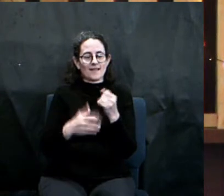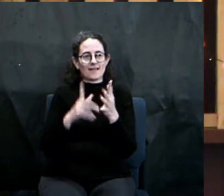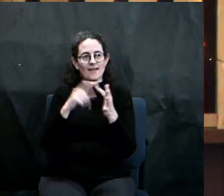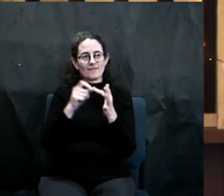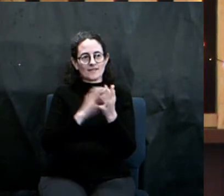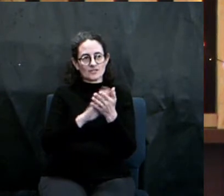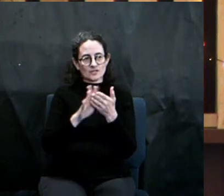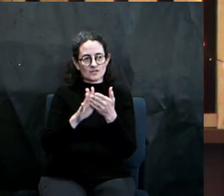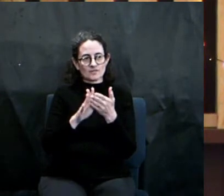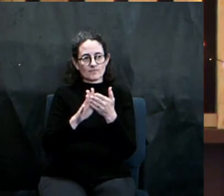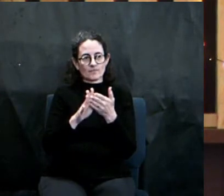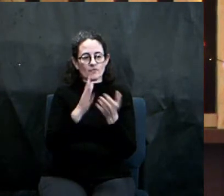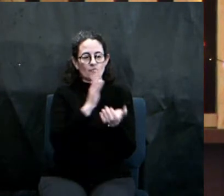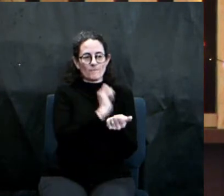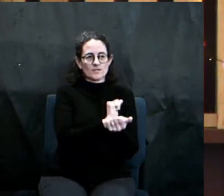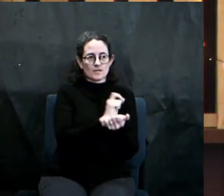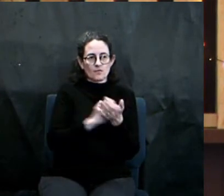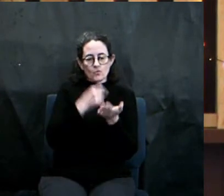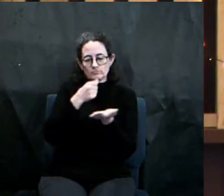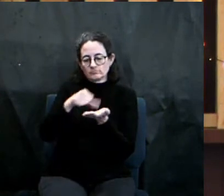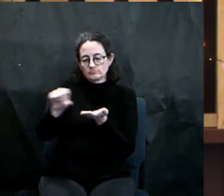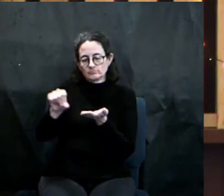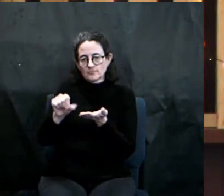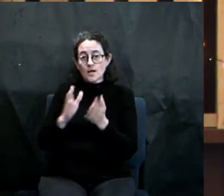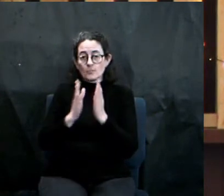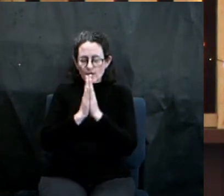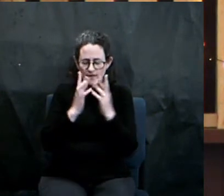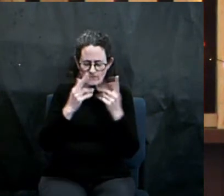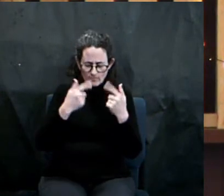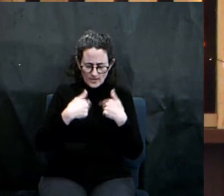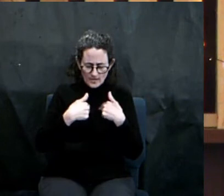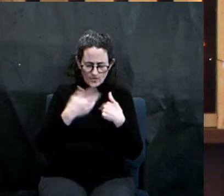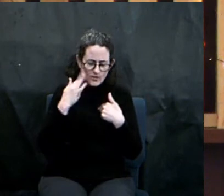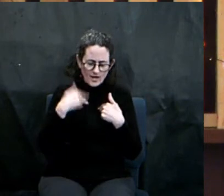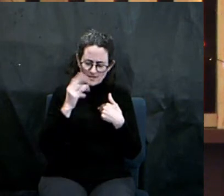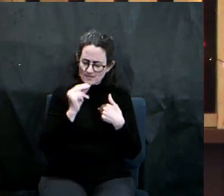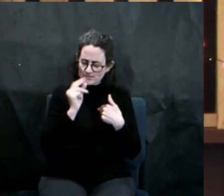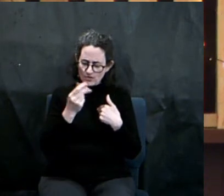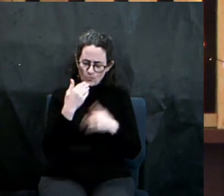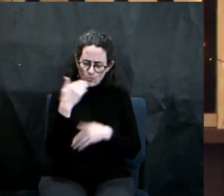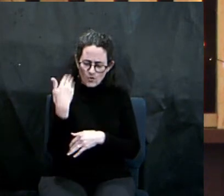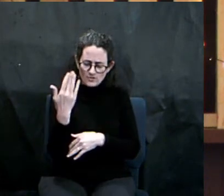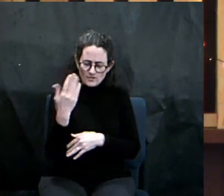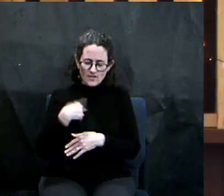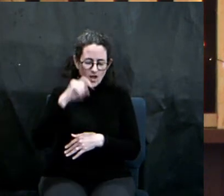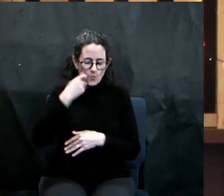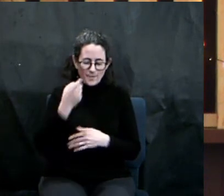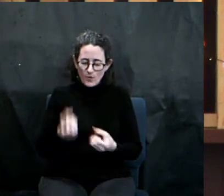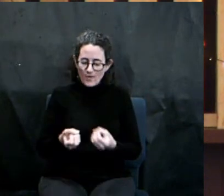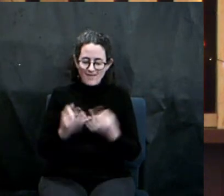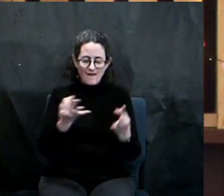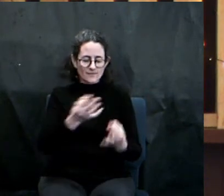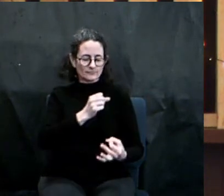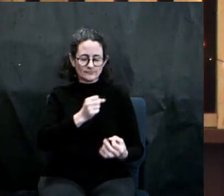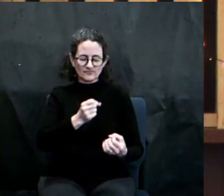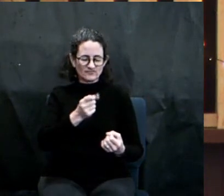me that whenever I speak, words may be given to me, that I will fearlessly make known the mystery of the gospel, for which I